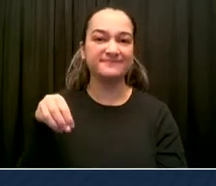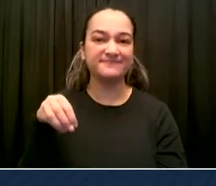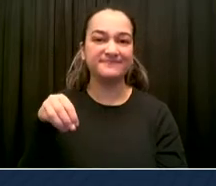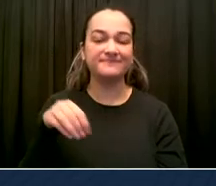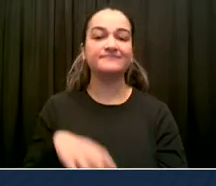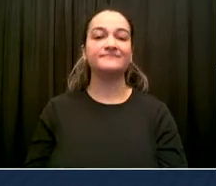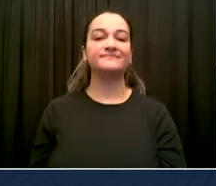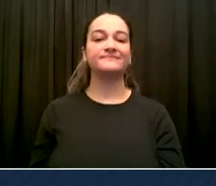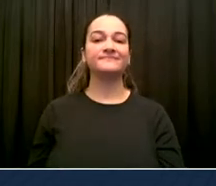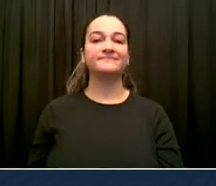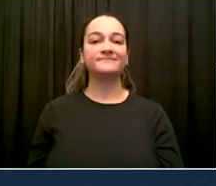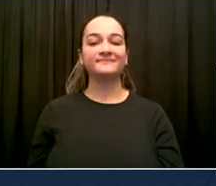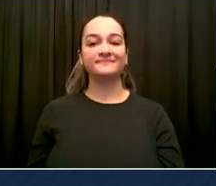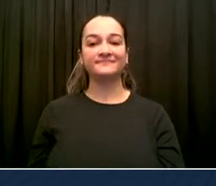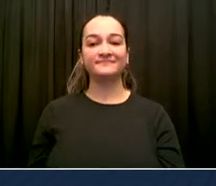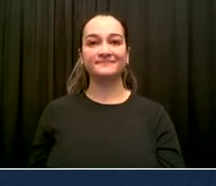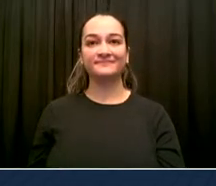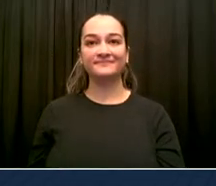Confirmed positivity,